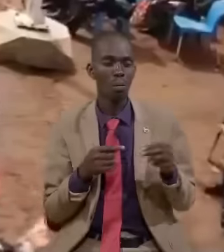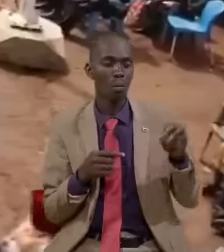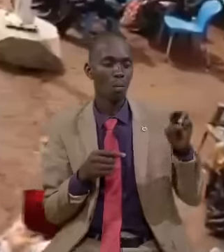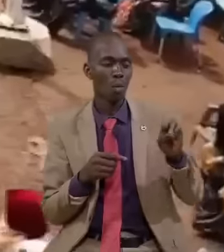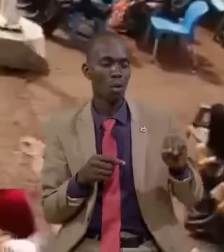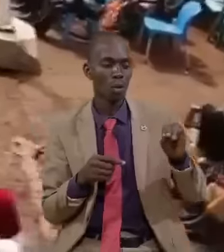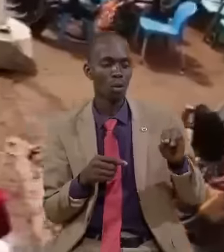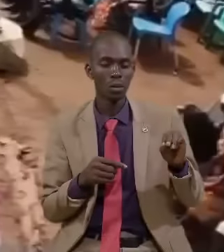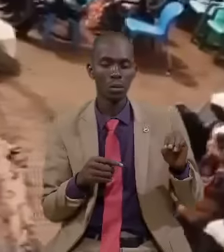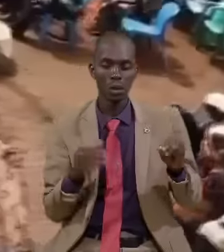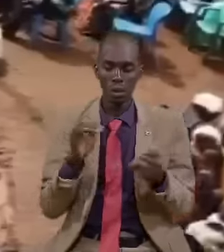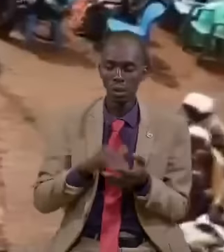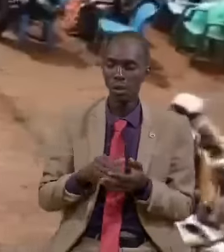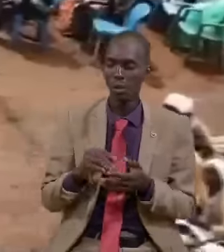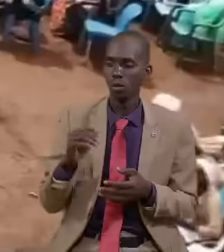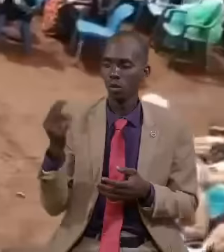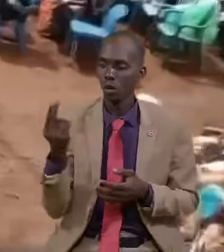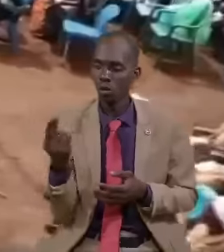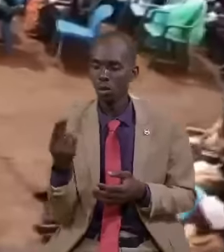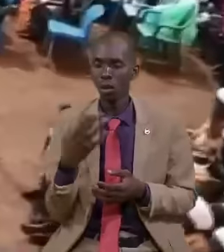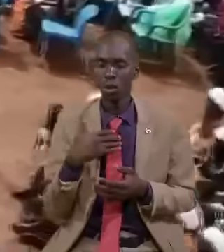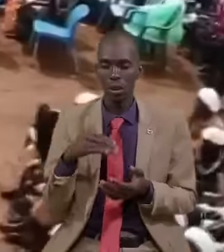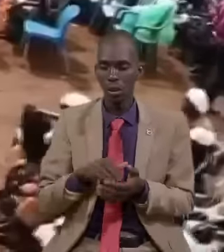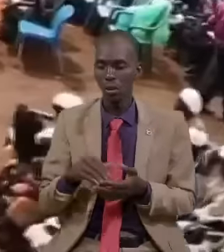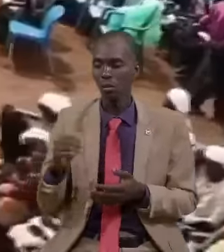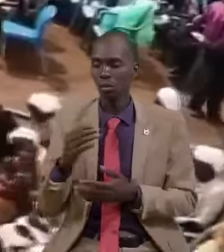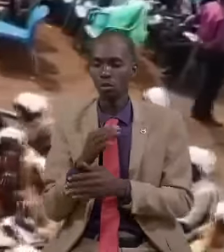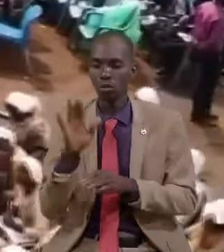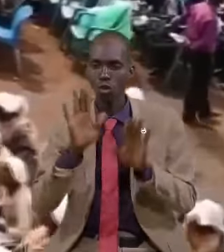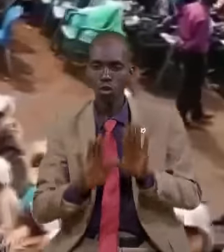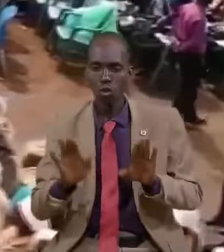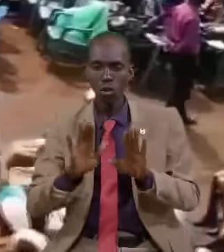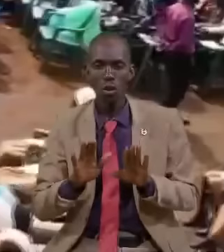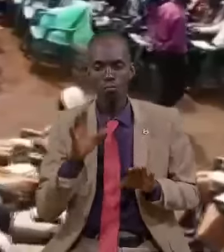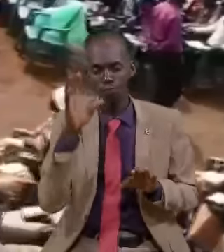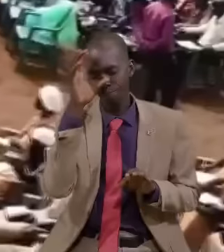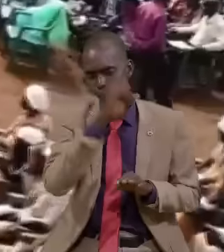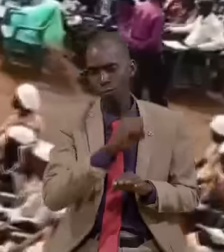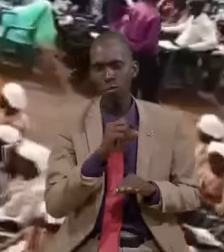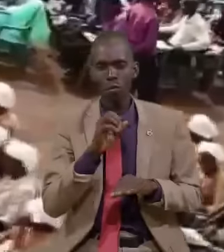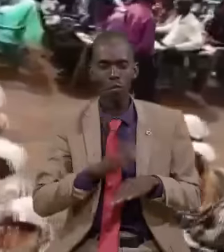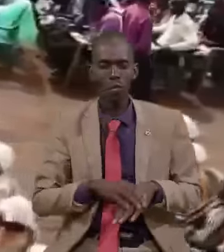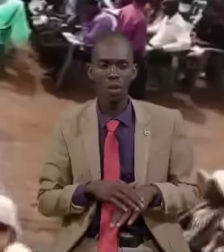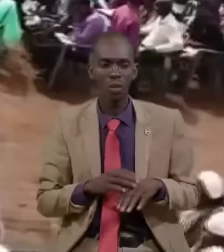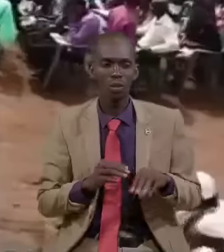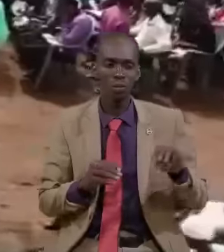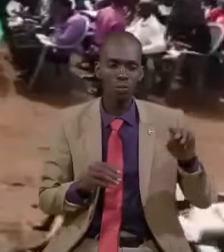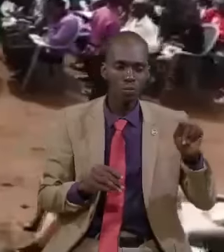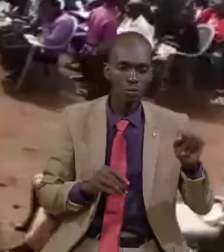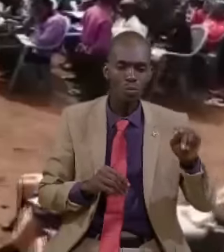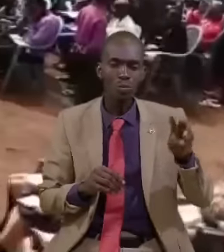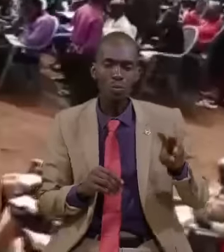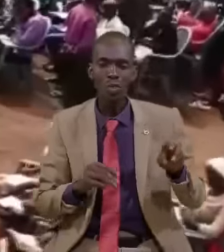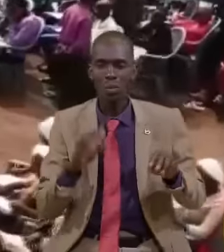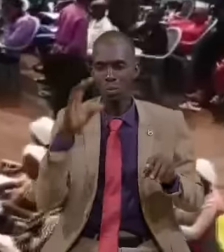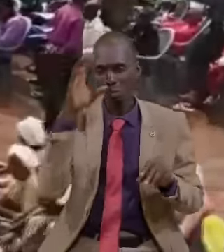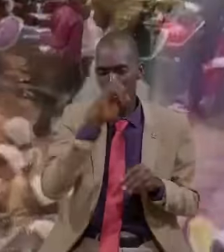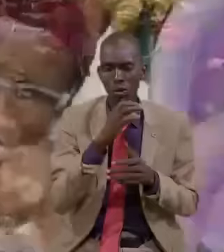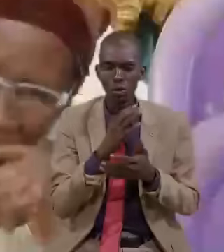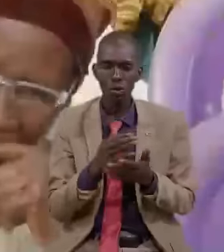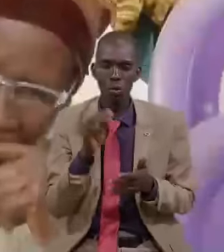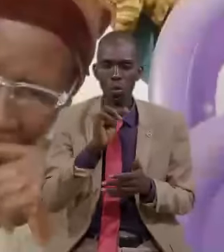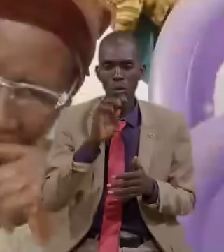once Sunday, and then you miss out some Thursdays, you miss out some Mondays, you even miss out some Sundays,